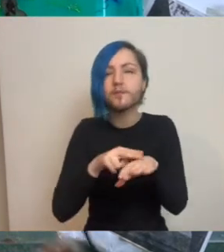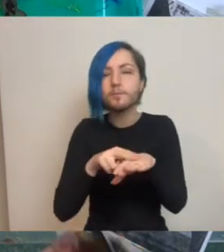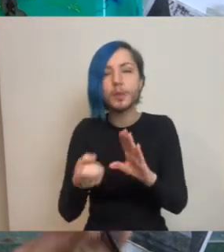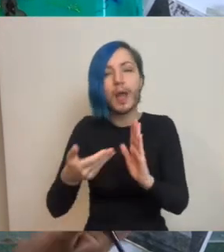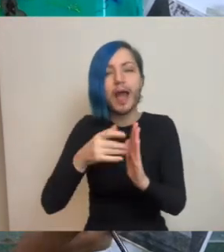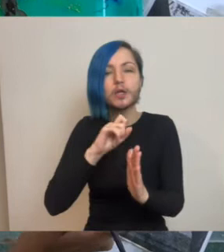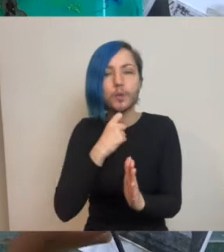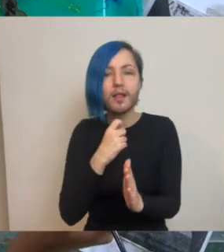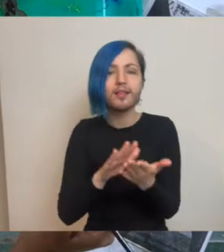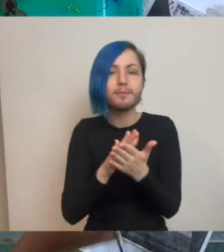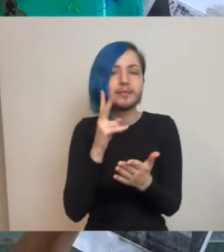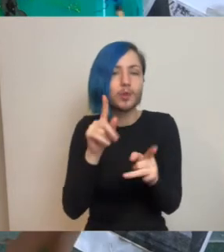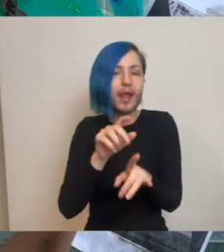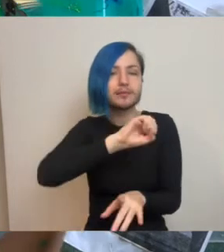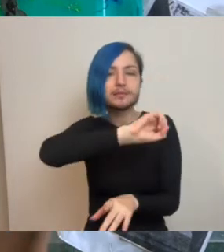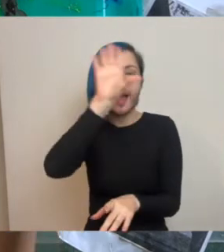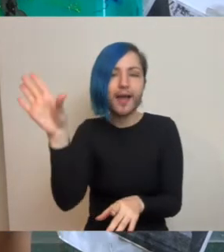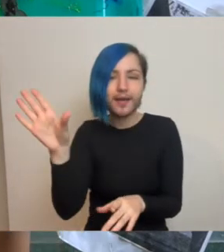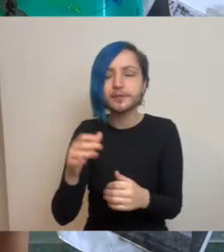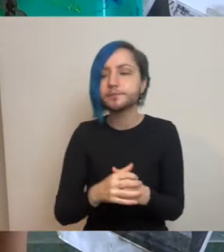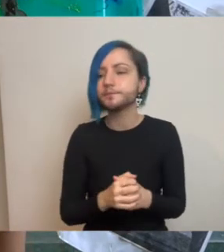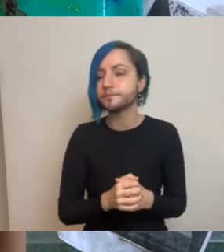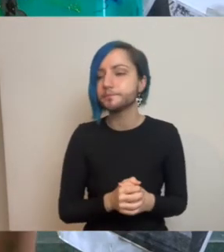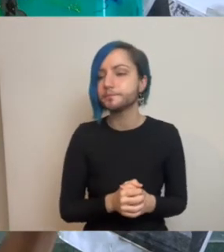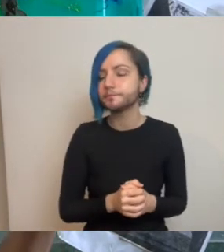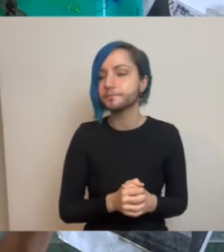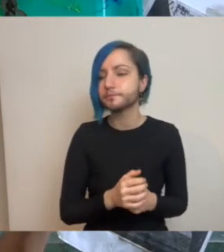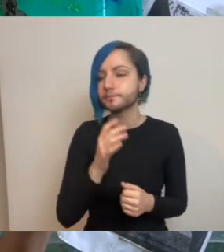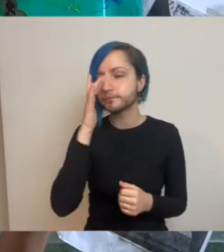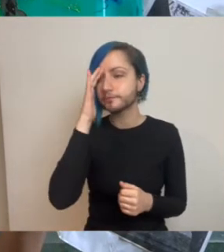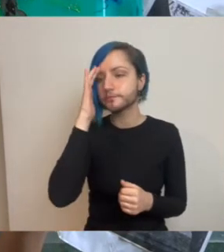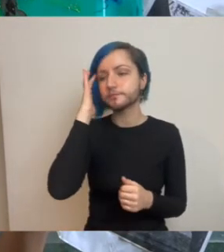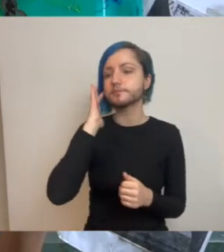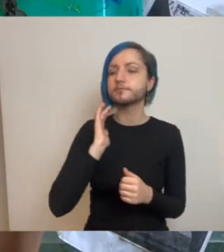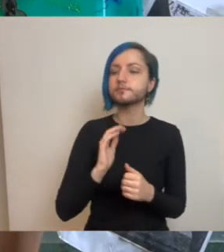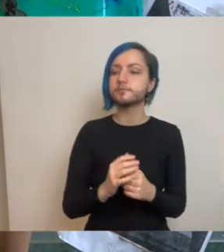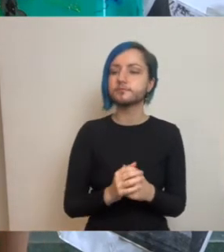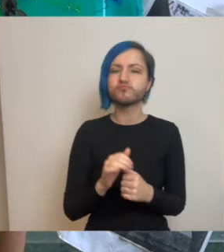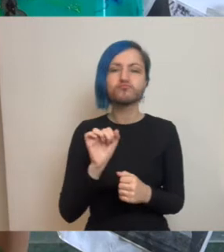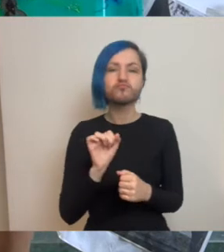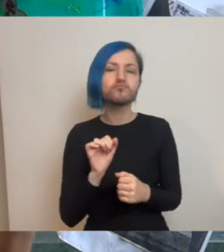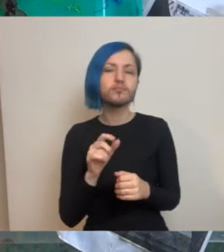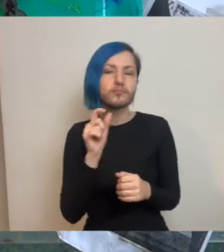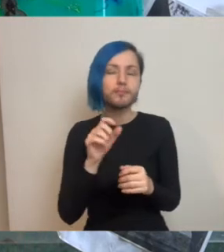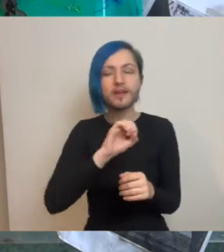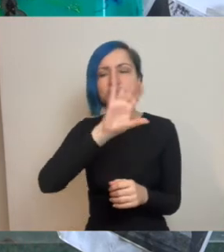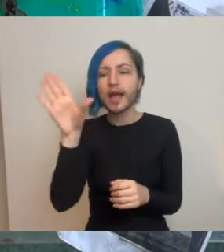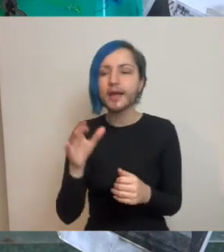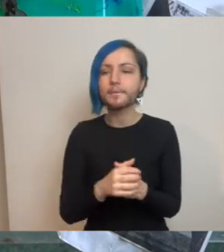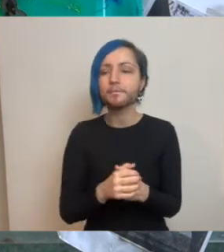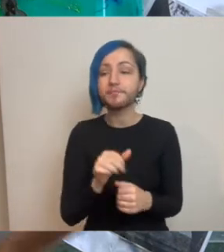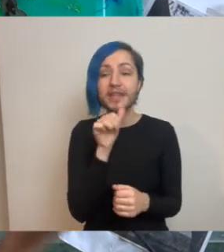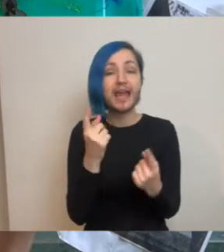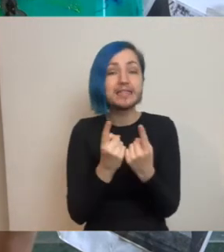to make it look slightly sky-like. Yeah. slightly sky-like. The nice thing is wherever you